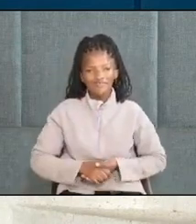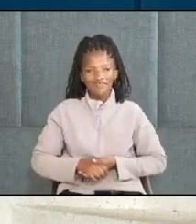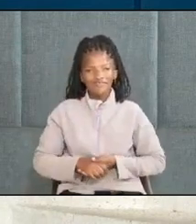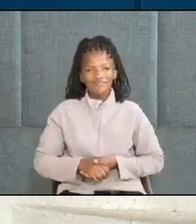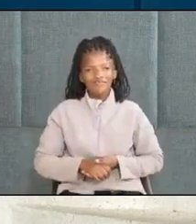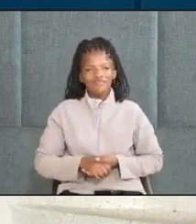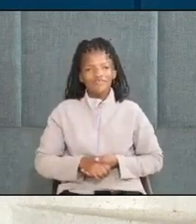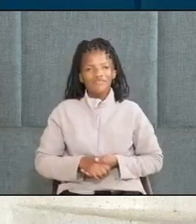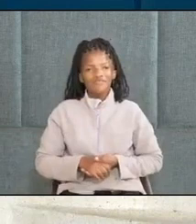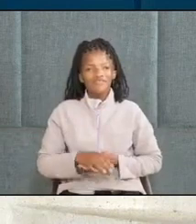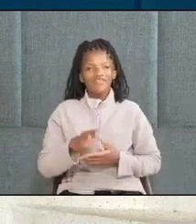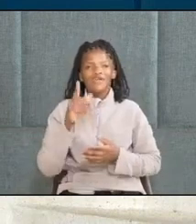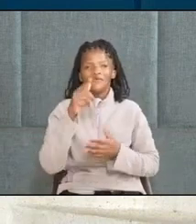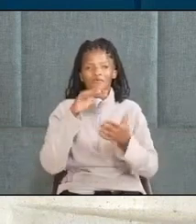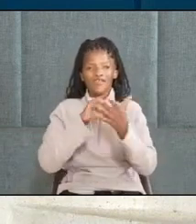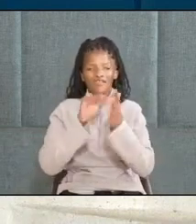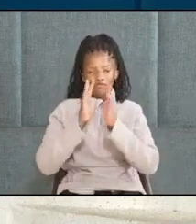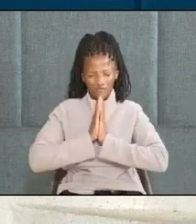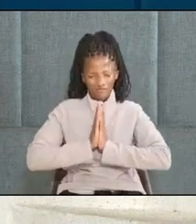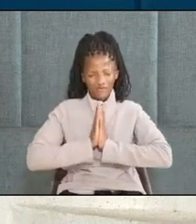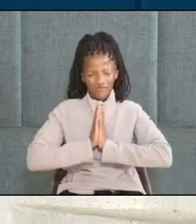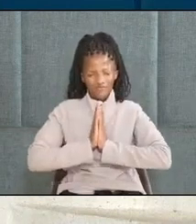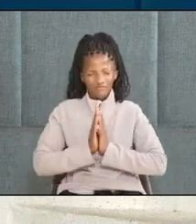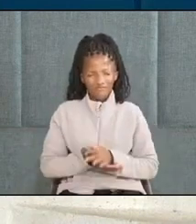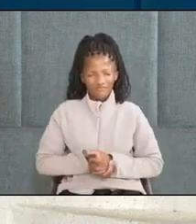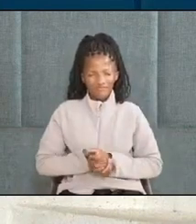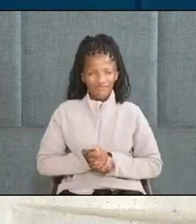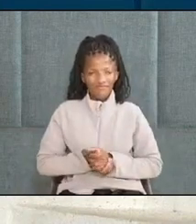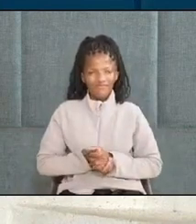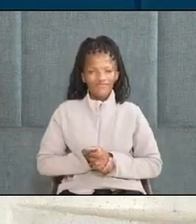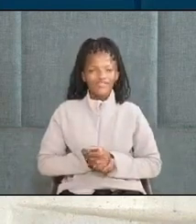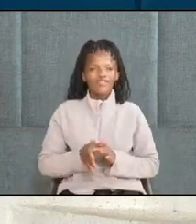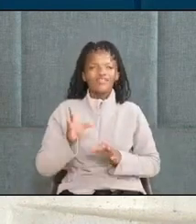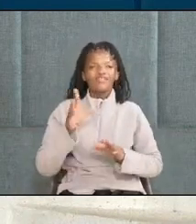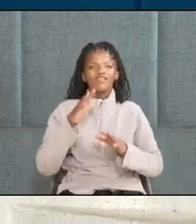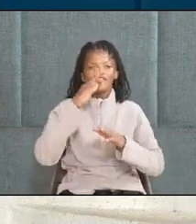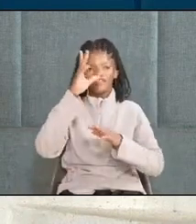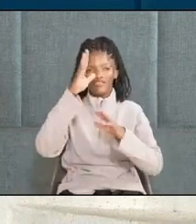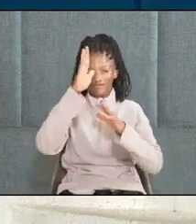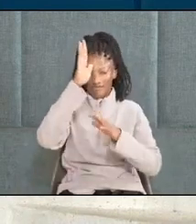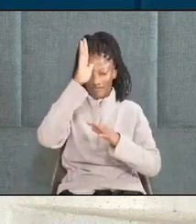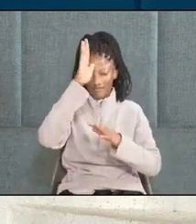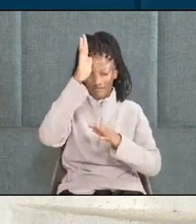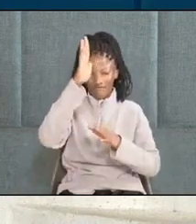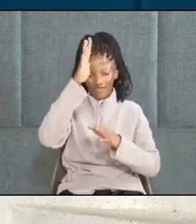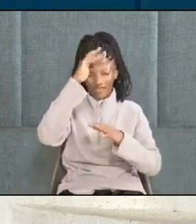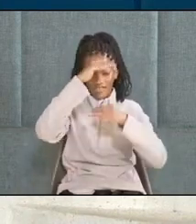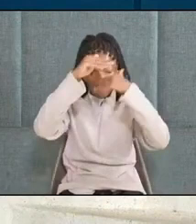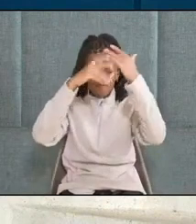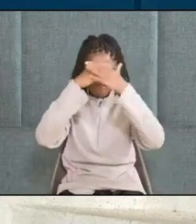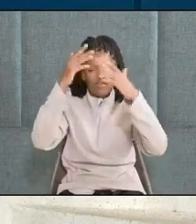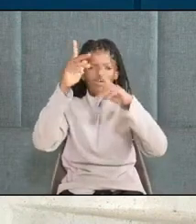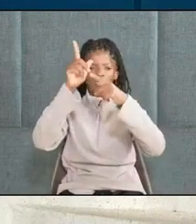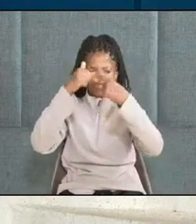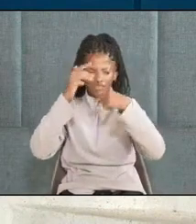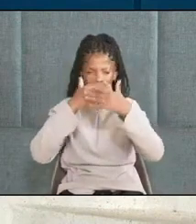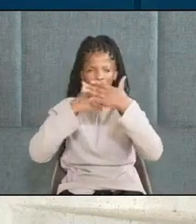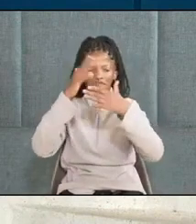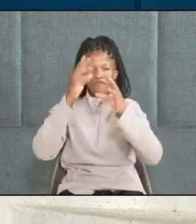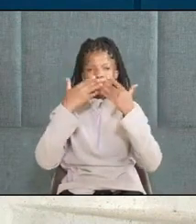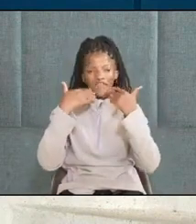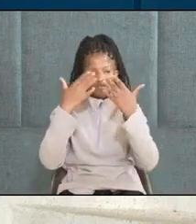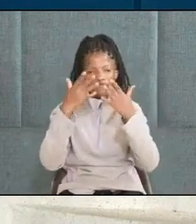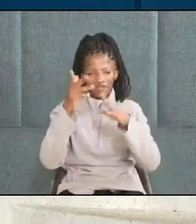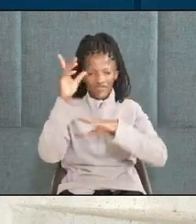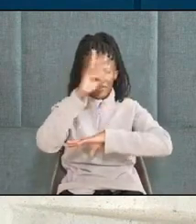endures. With that, let's pray. Dear God, dear Father above heaven, I do come before you thanking you